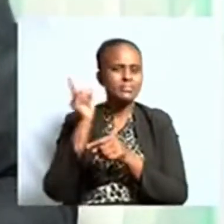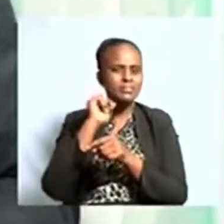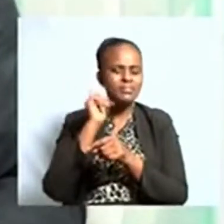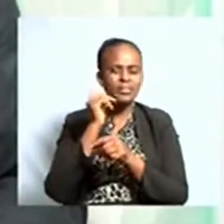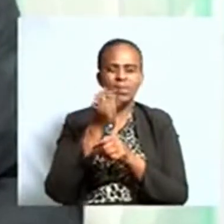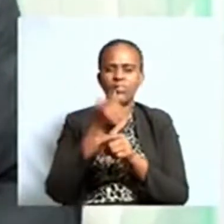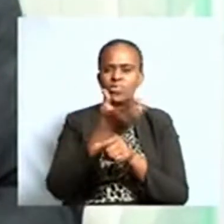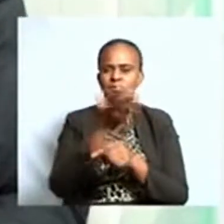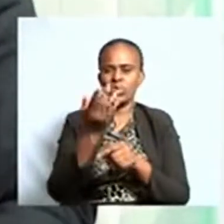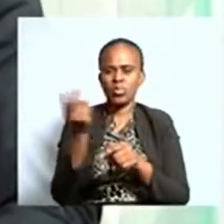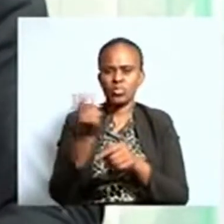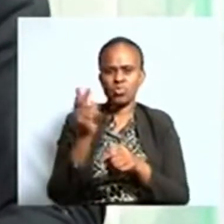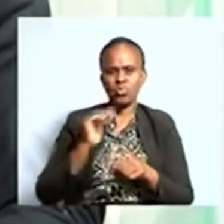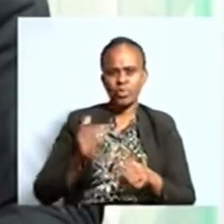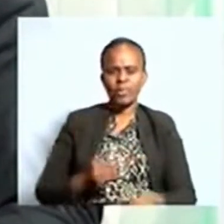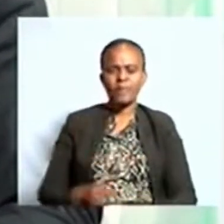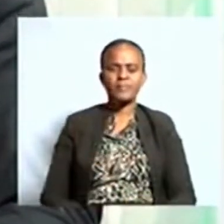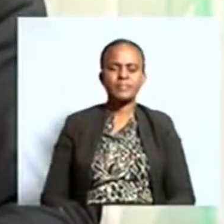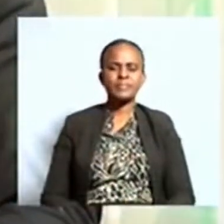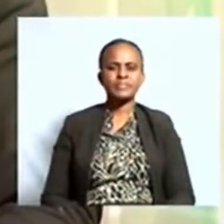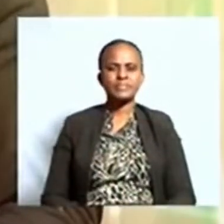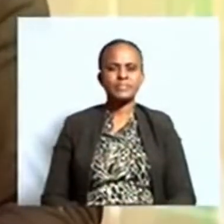from these 2 women.